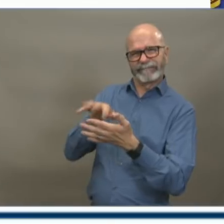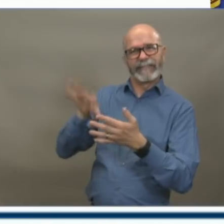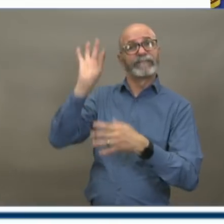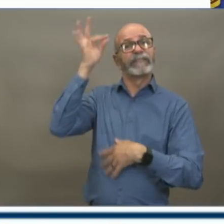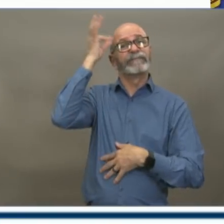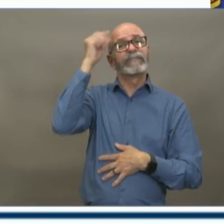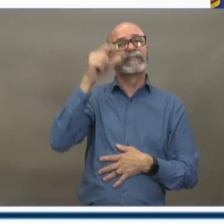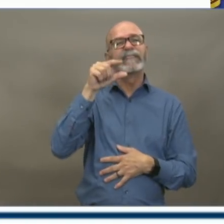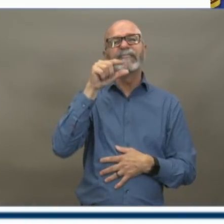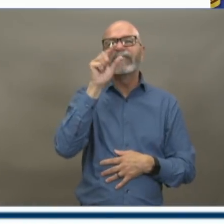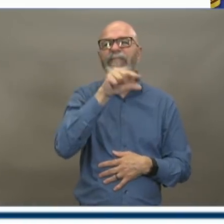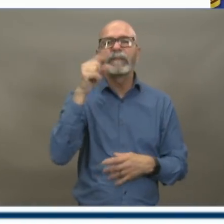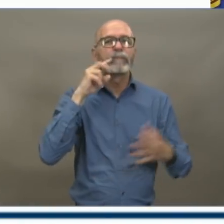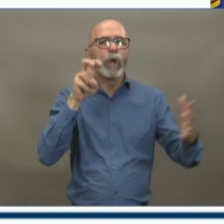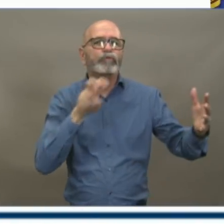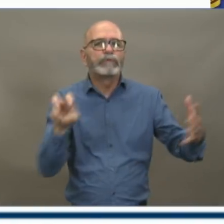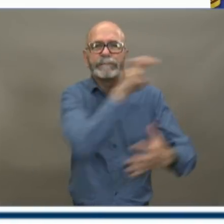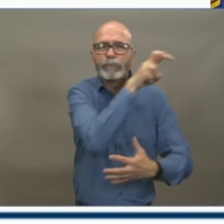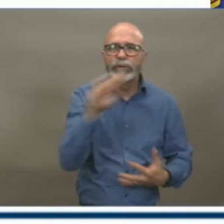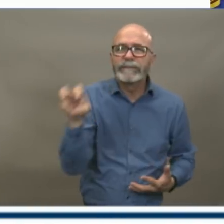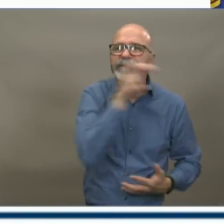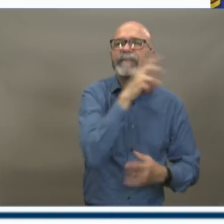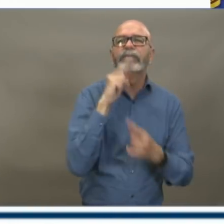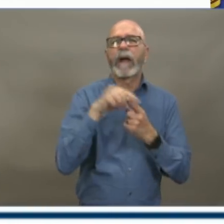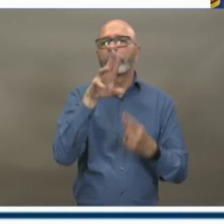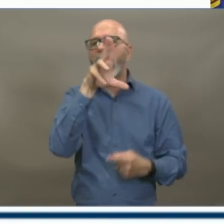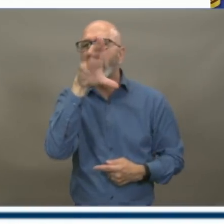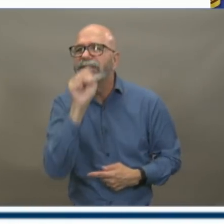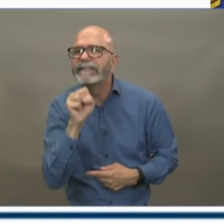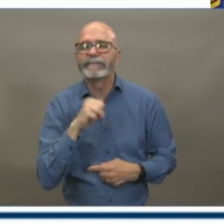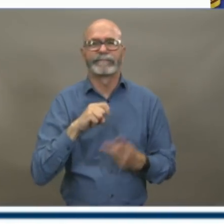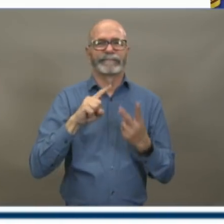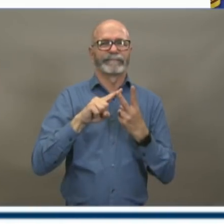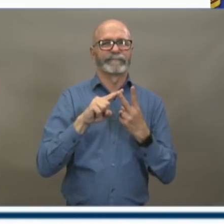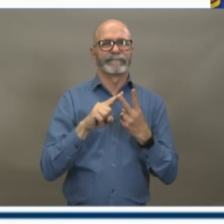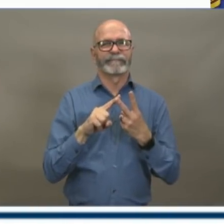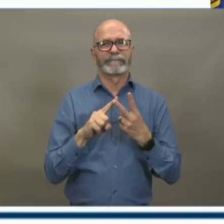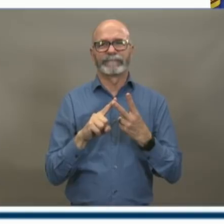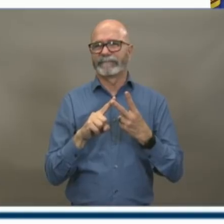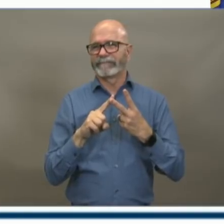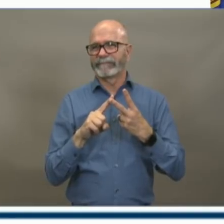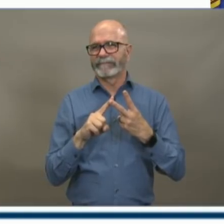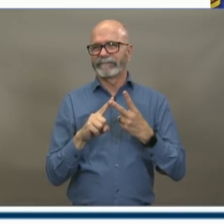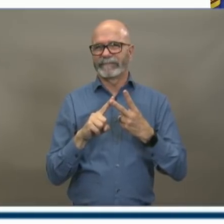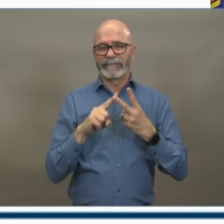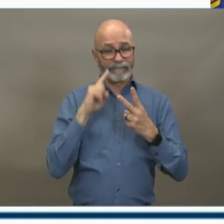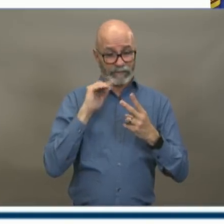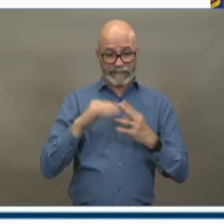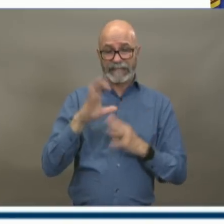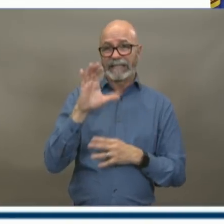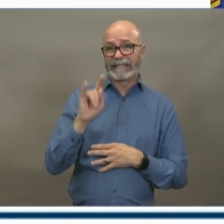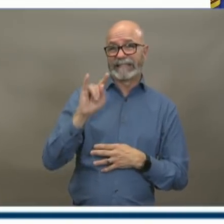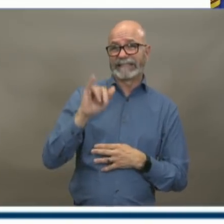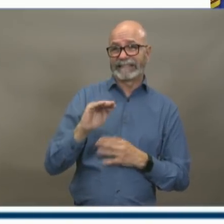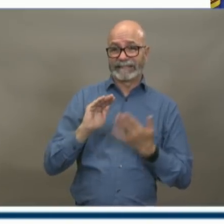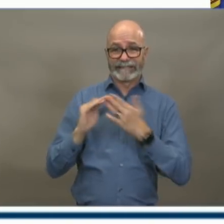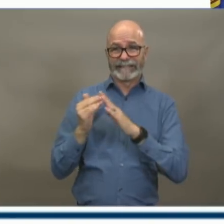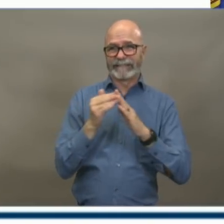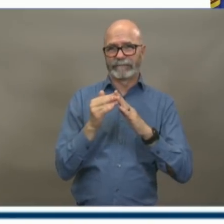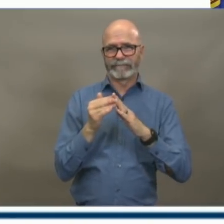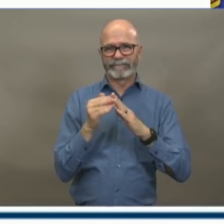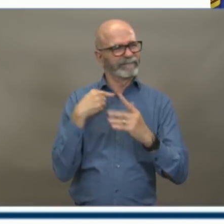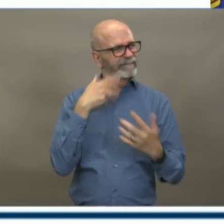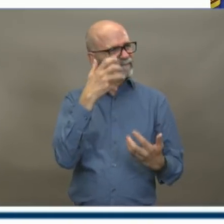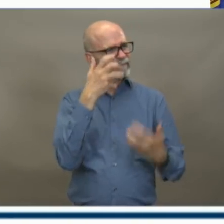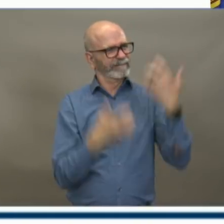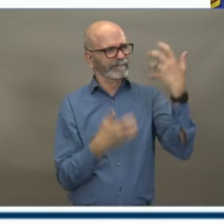budgets. It says that the province is passing the federal funds to cities as required, but is not matching the federal dollars